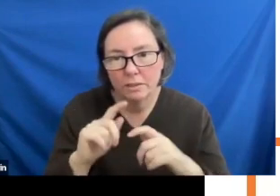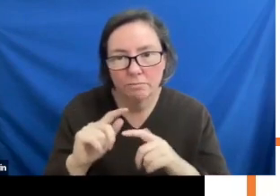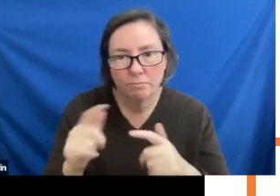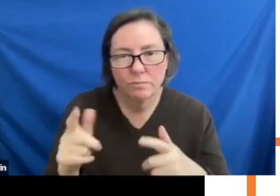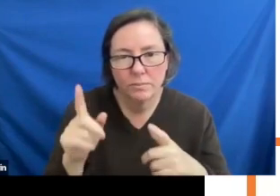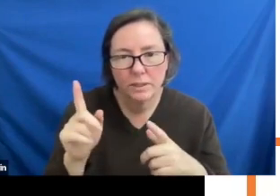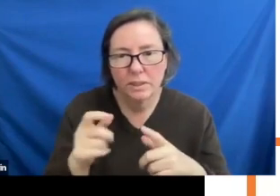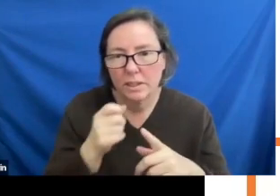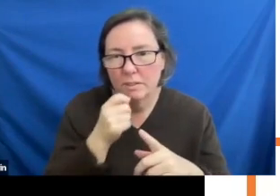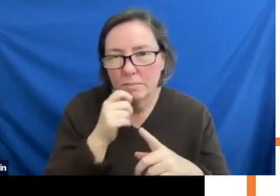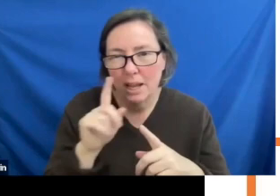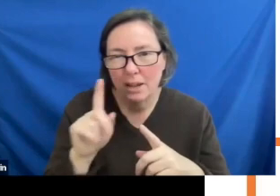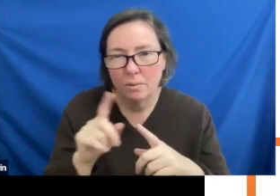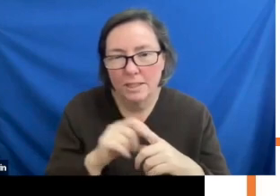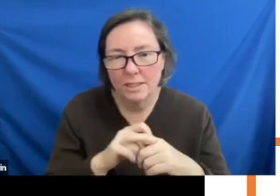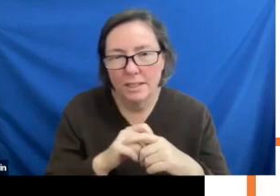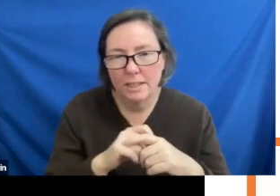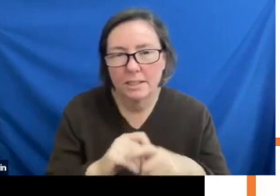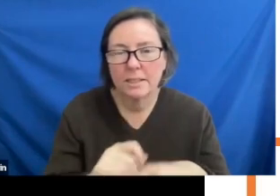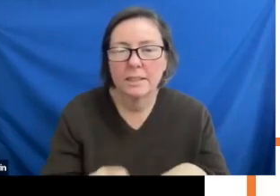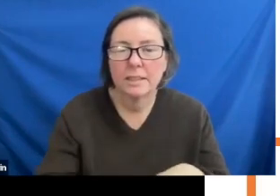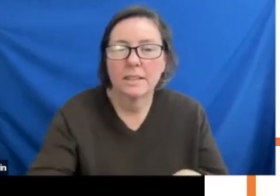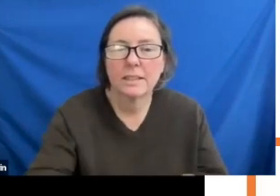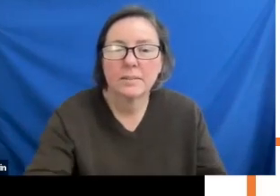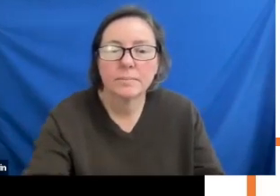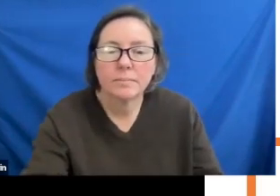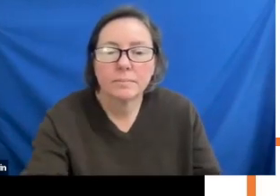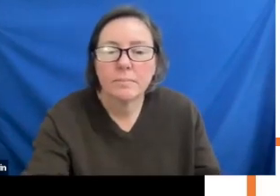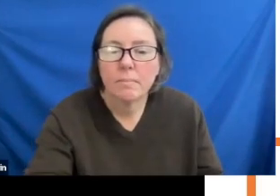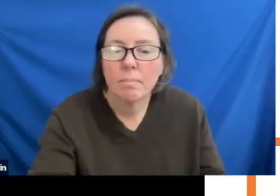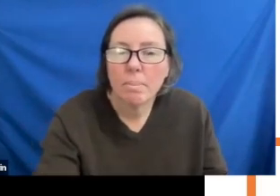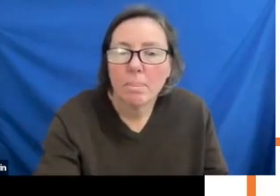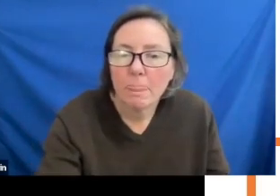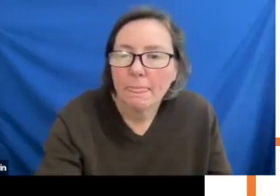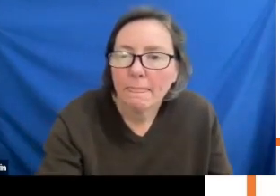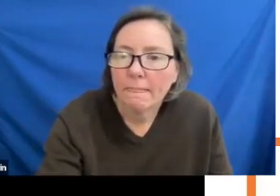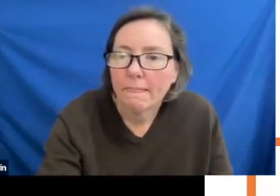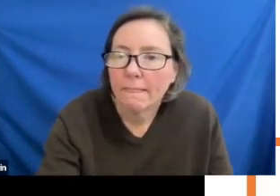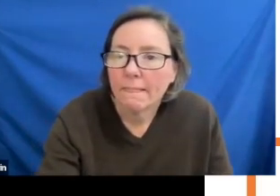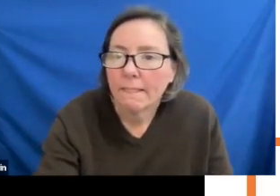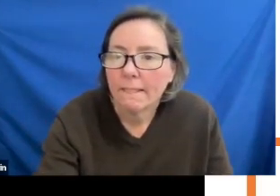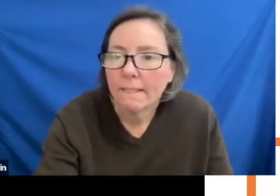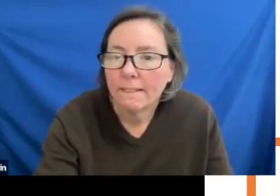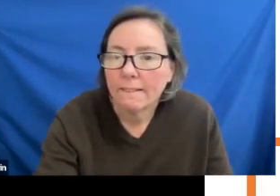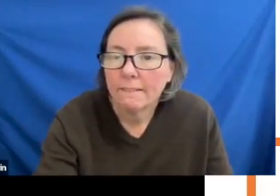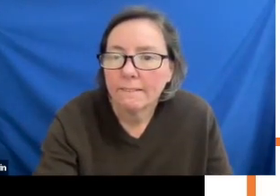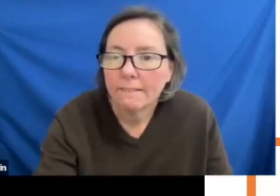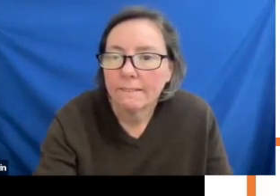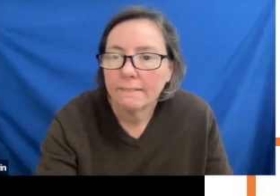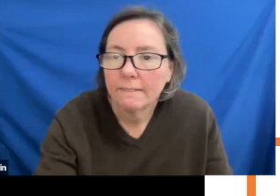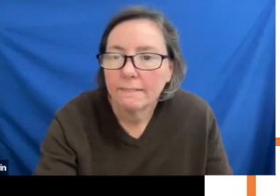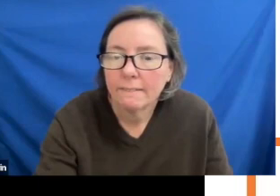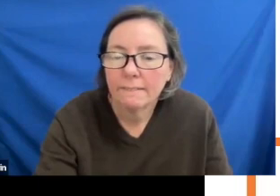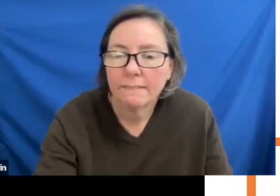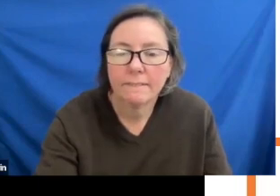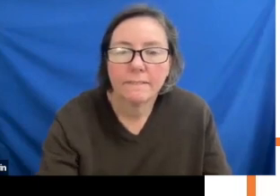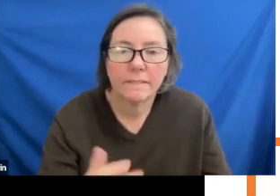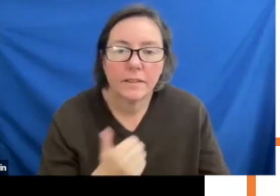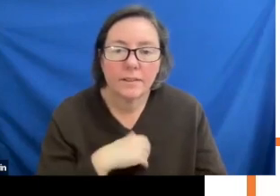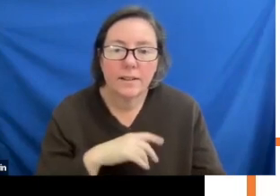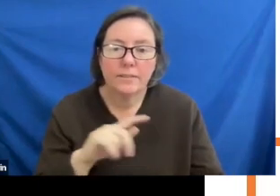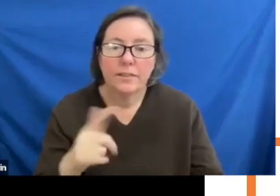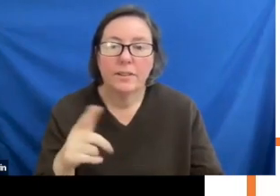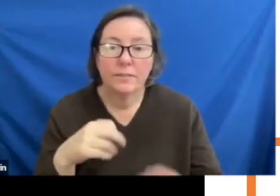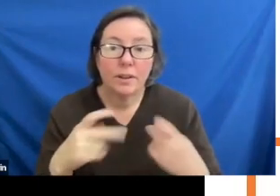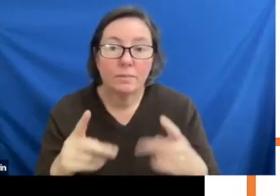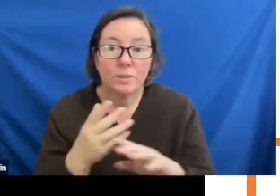to unmute your mic, and if you'd like to just say a few words before we jump into the Q&A, I'd love to give you the opportunity to do so